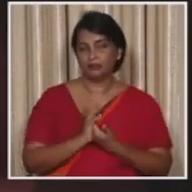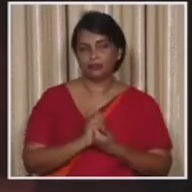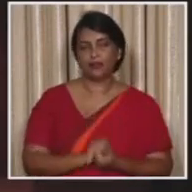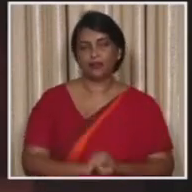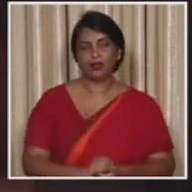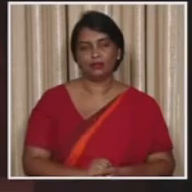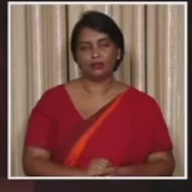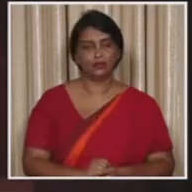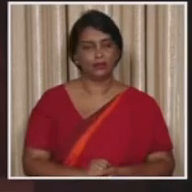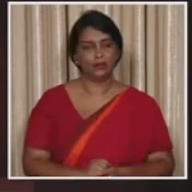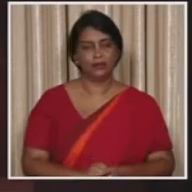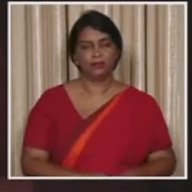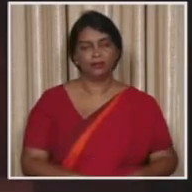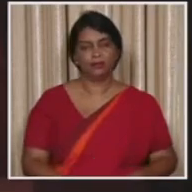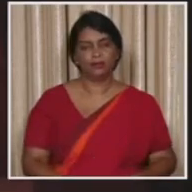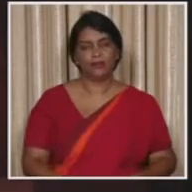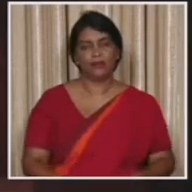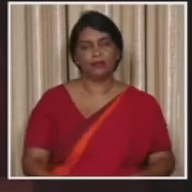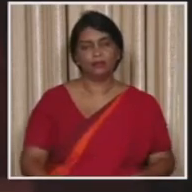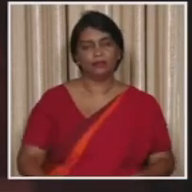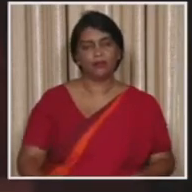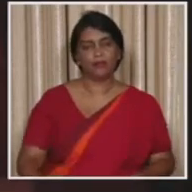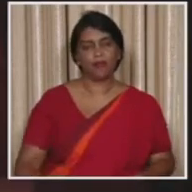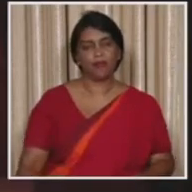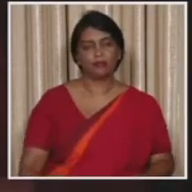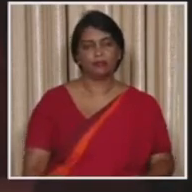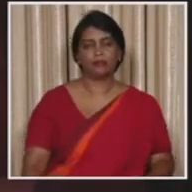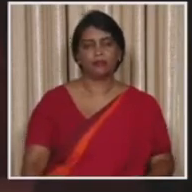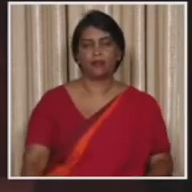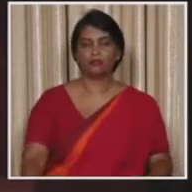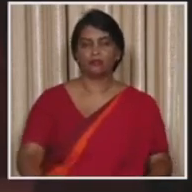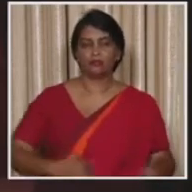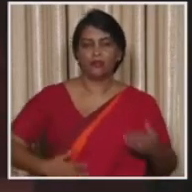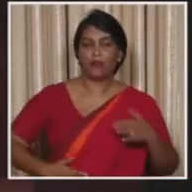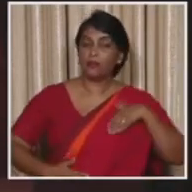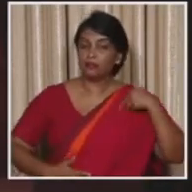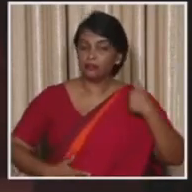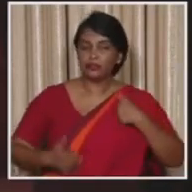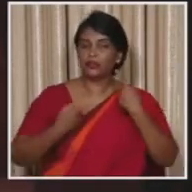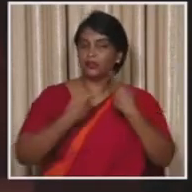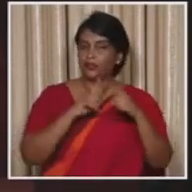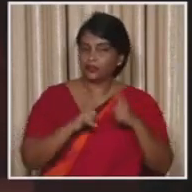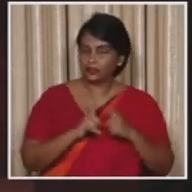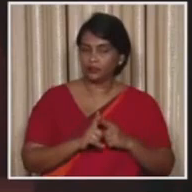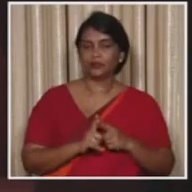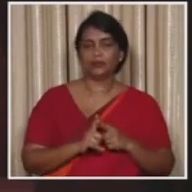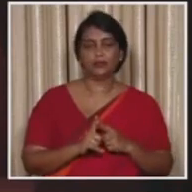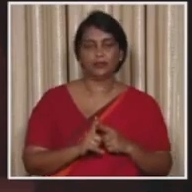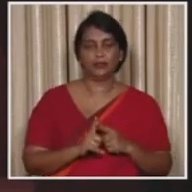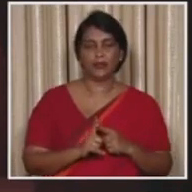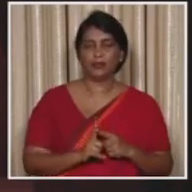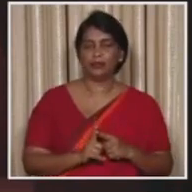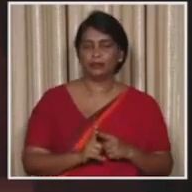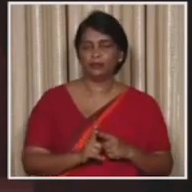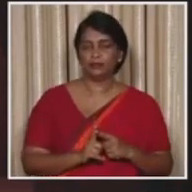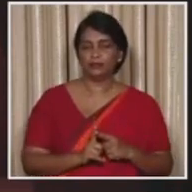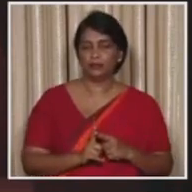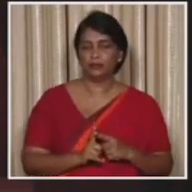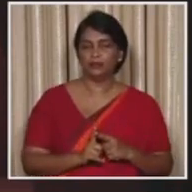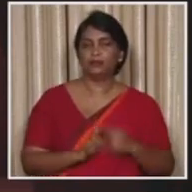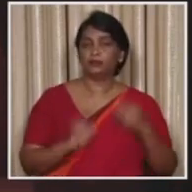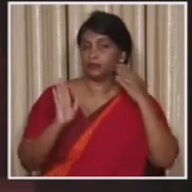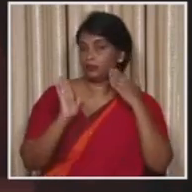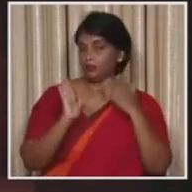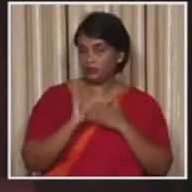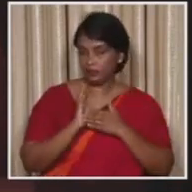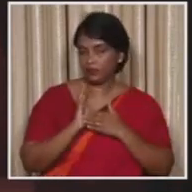various theoreticians and various observers, they write articles, We read those